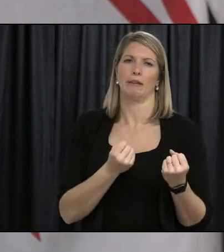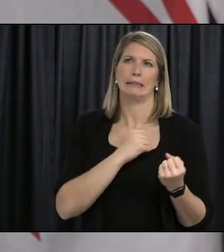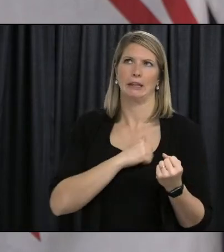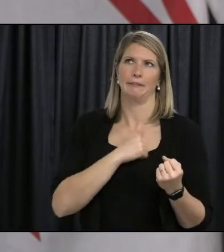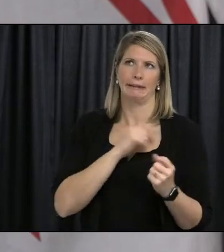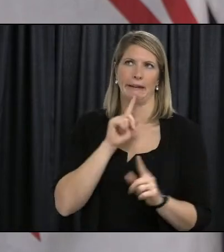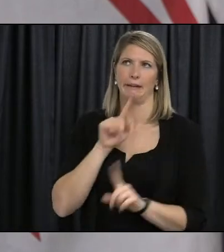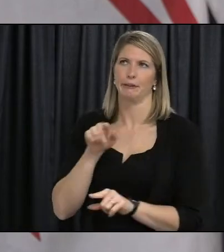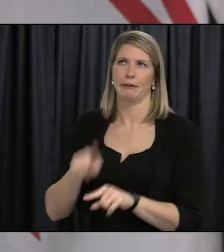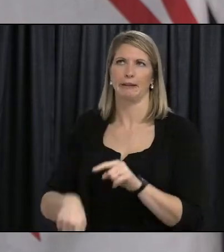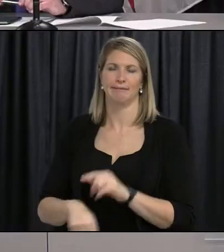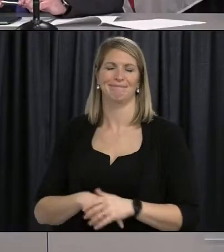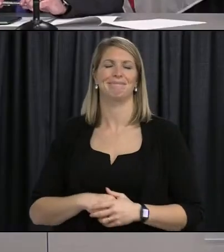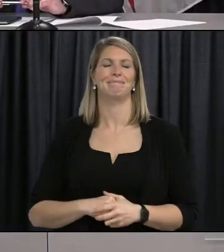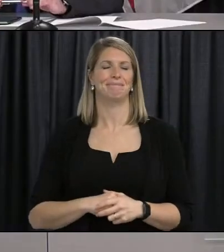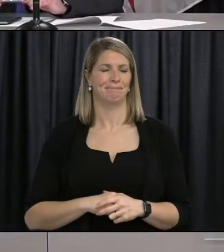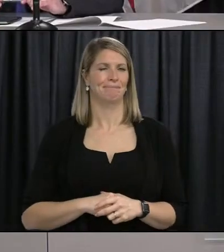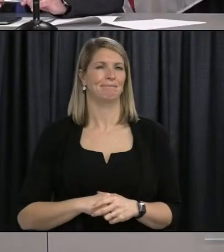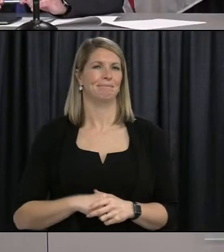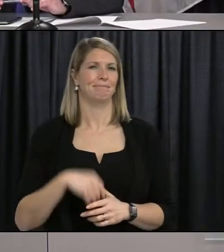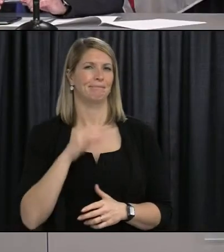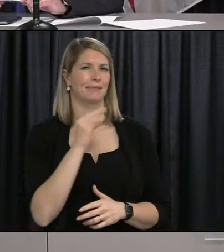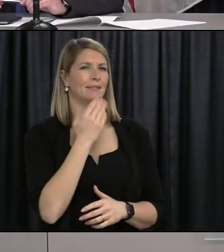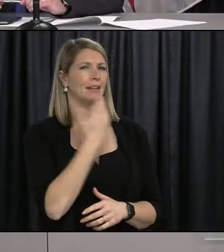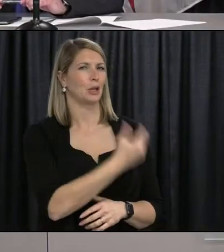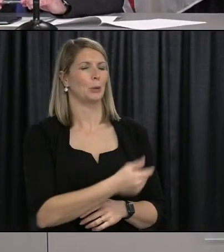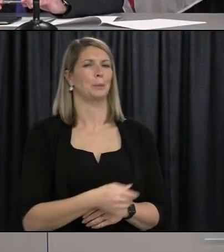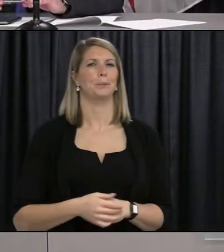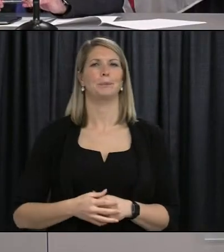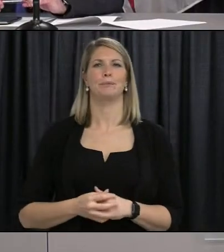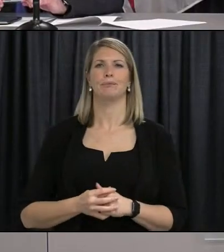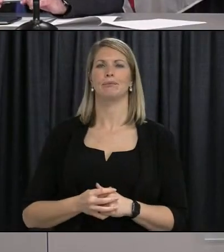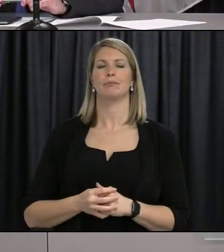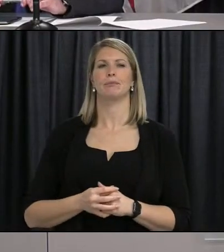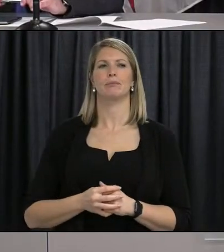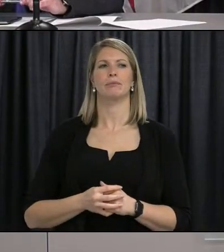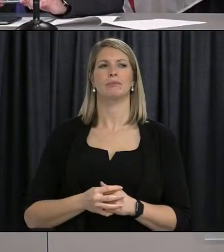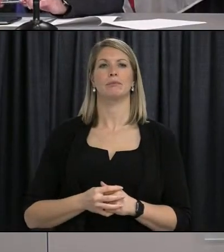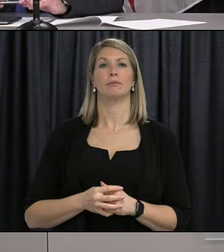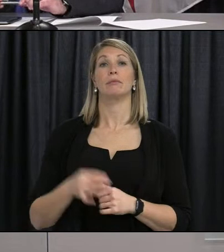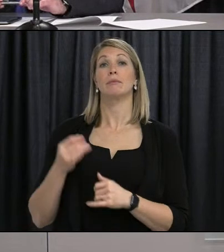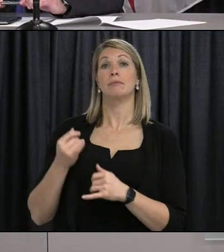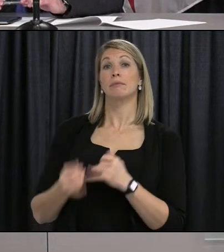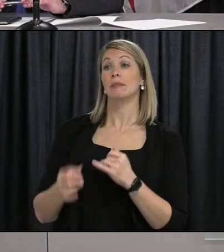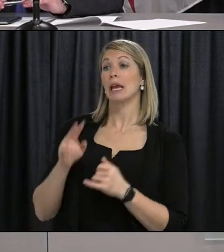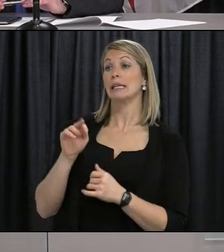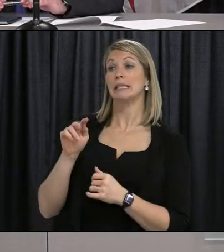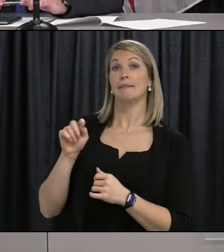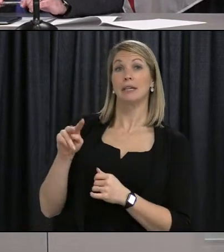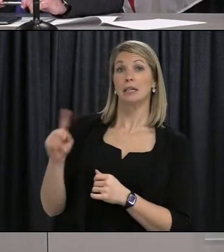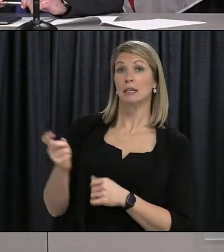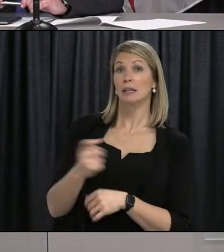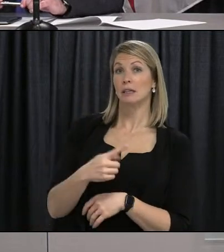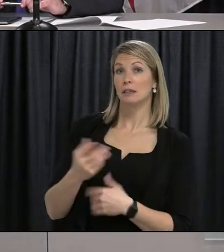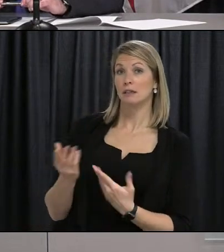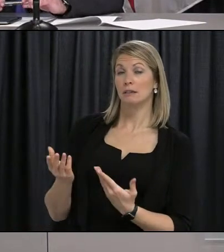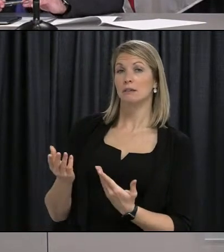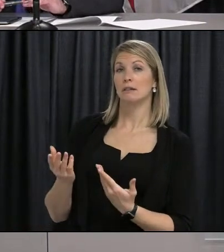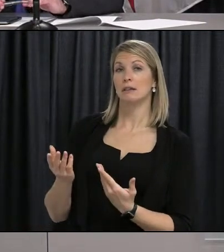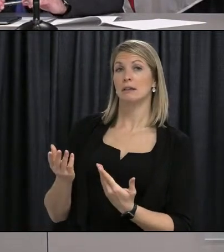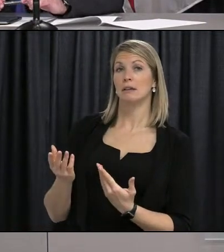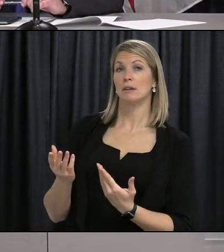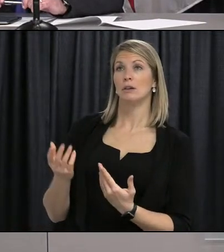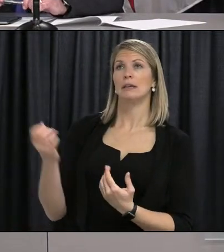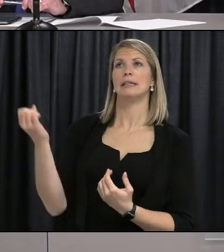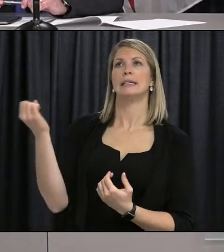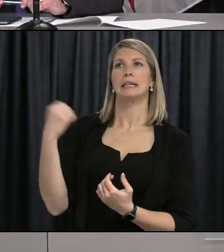So. Okay. Thank you very much. And Kellyanne Roberts, do you have any final questions?